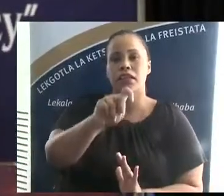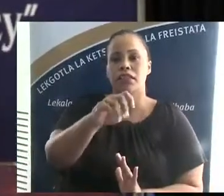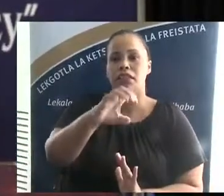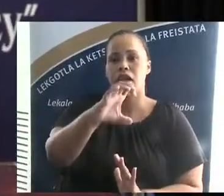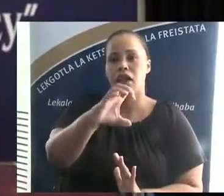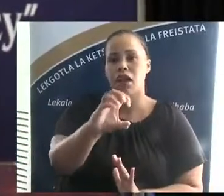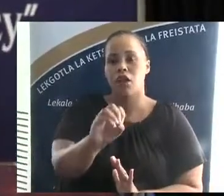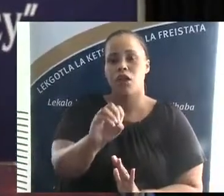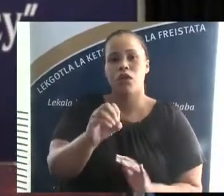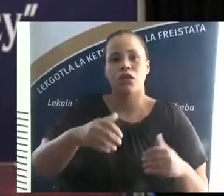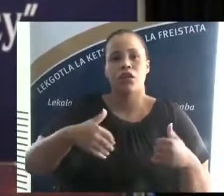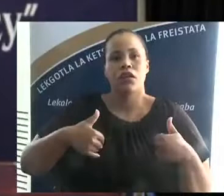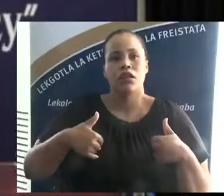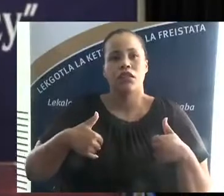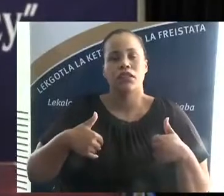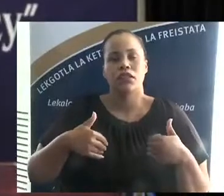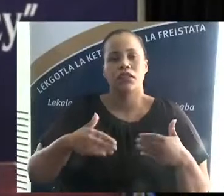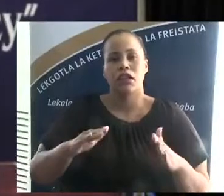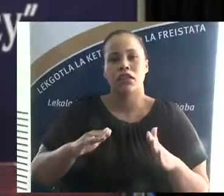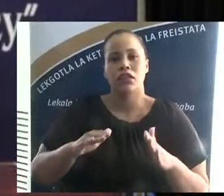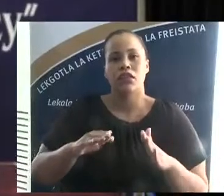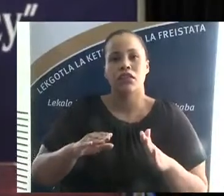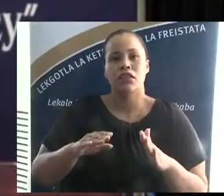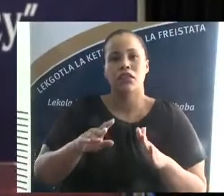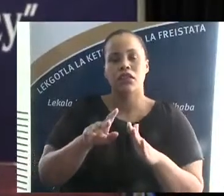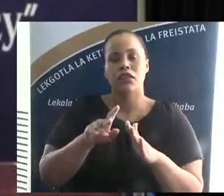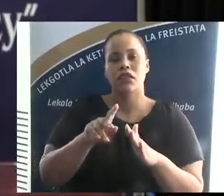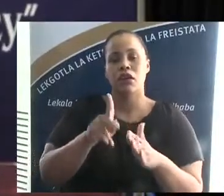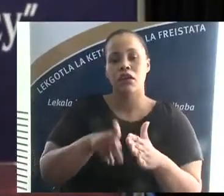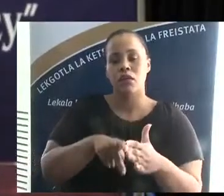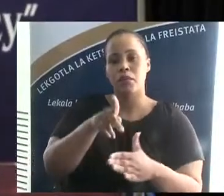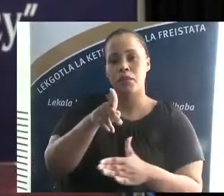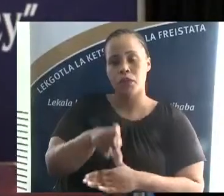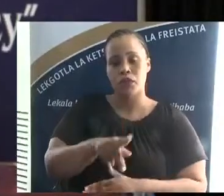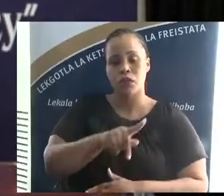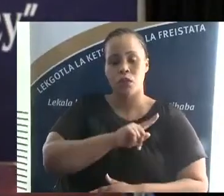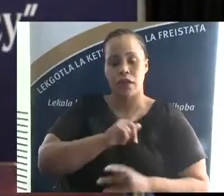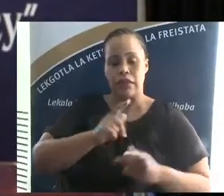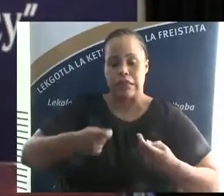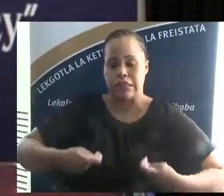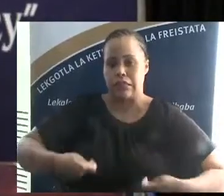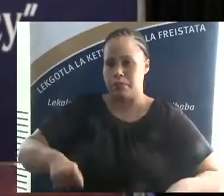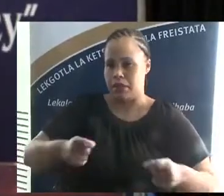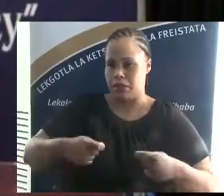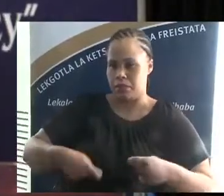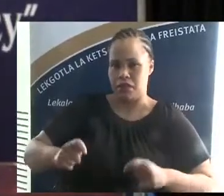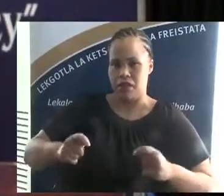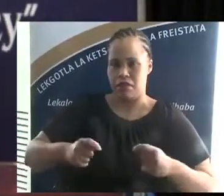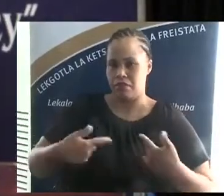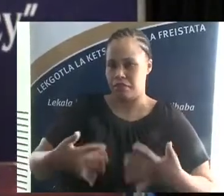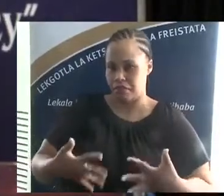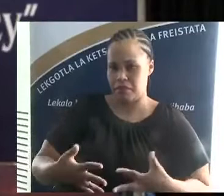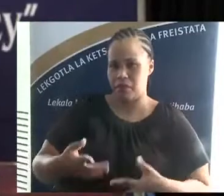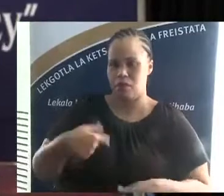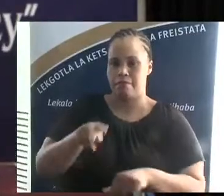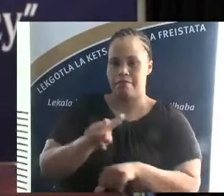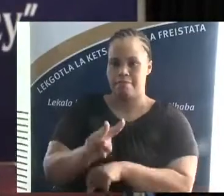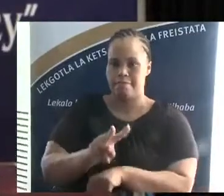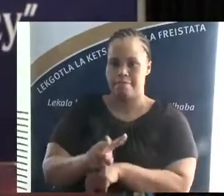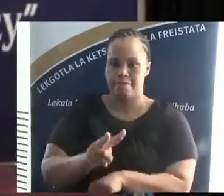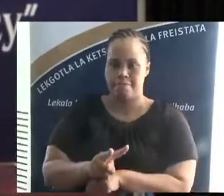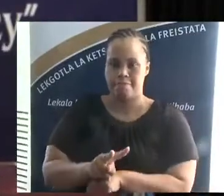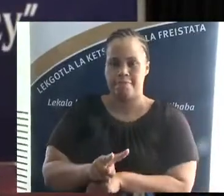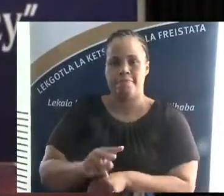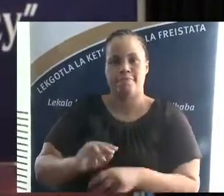and initiated an intervention project for the investigation of irregular expenditure incurred in previous years to reduce